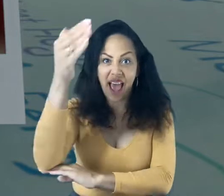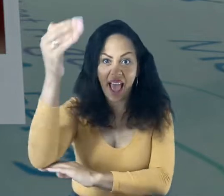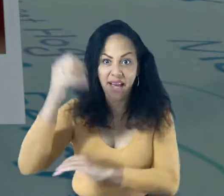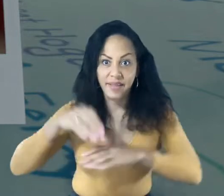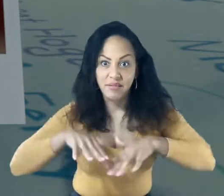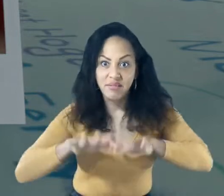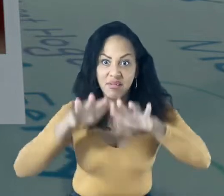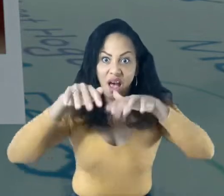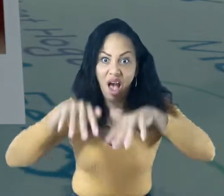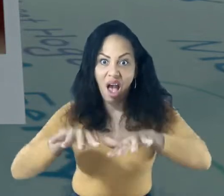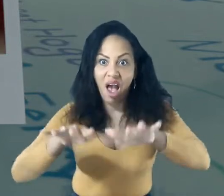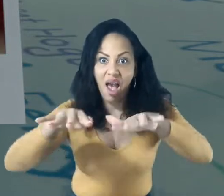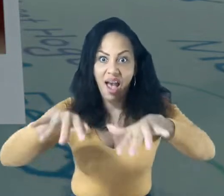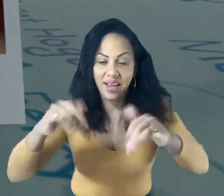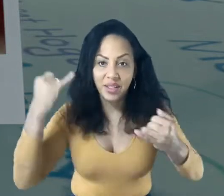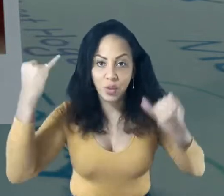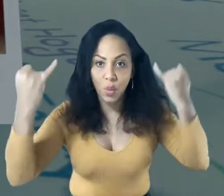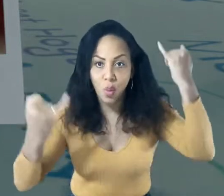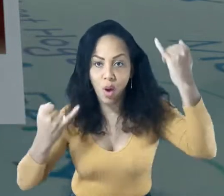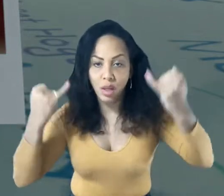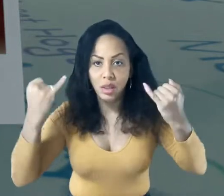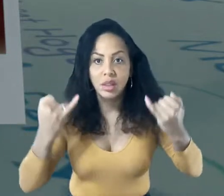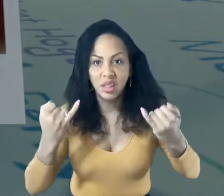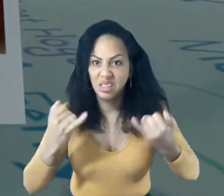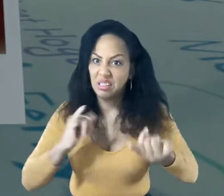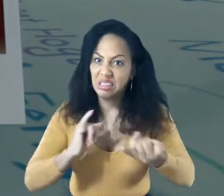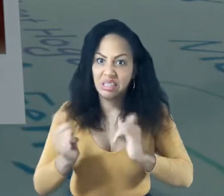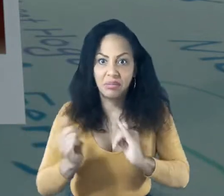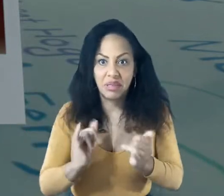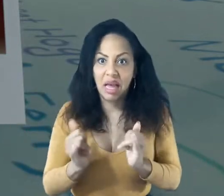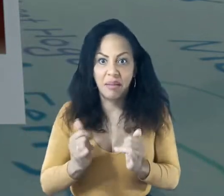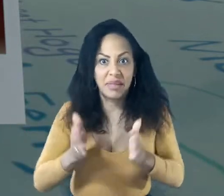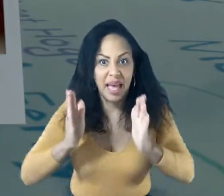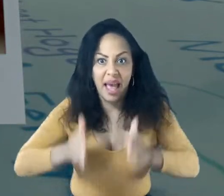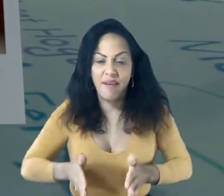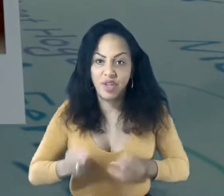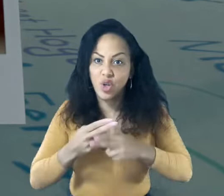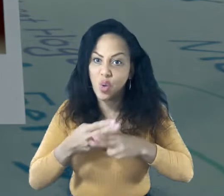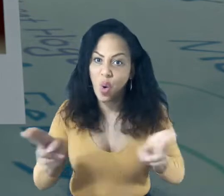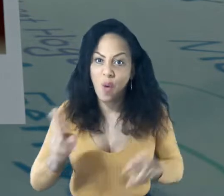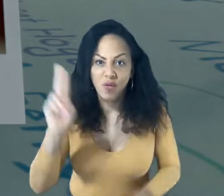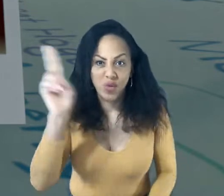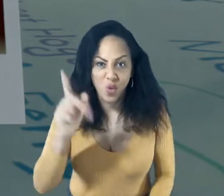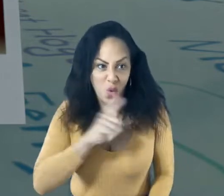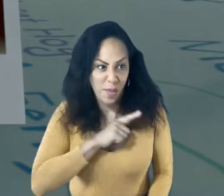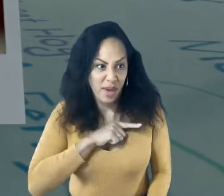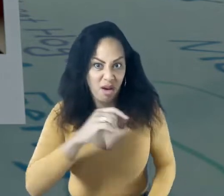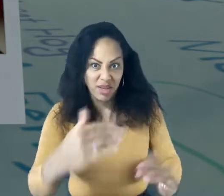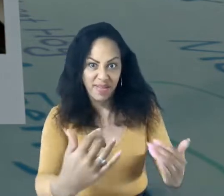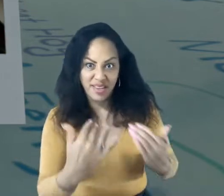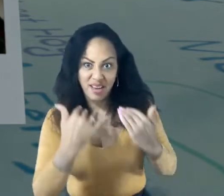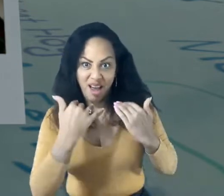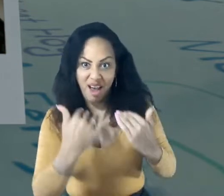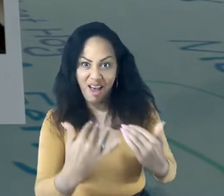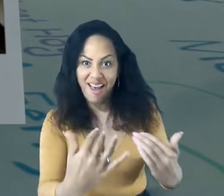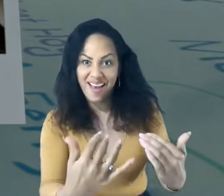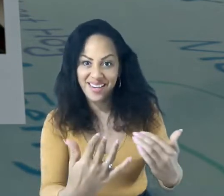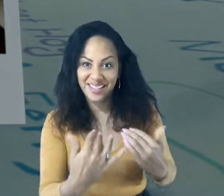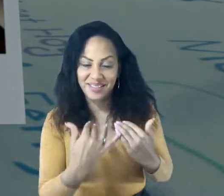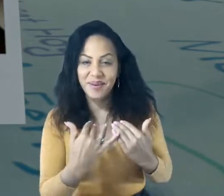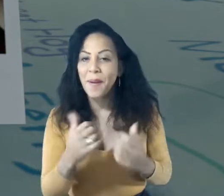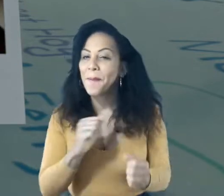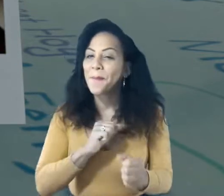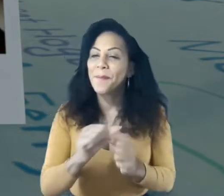get to skip days of school because of the tide. The best thing about living there